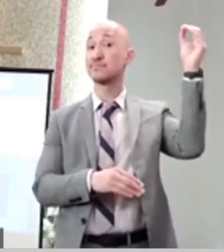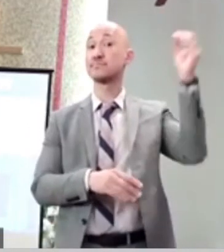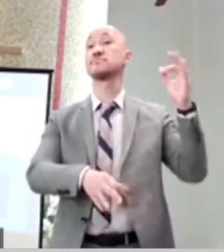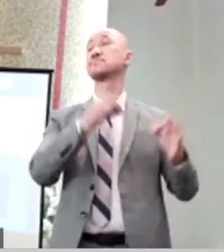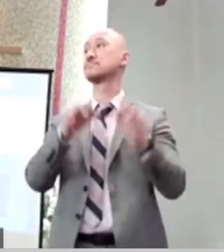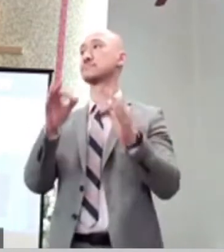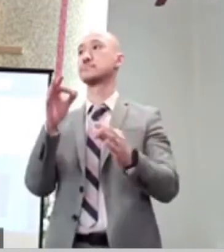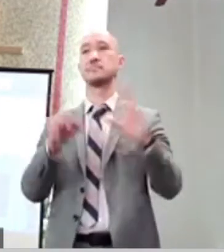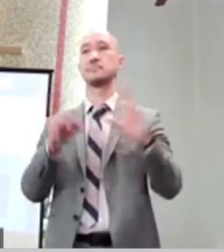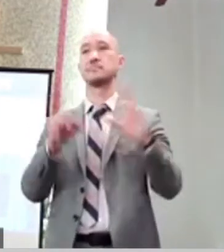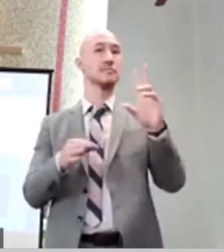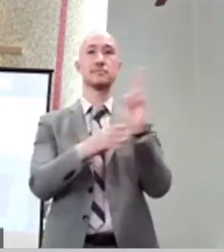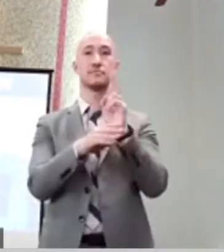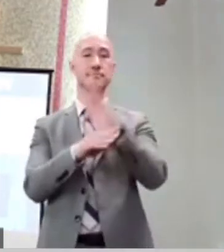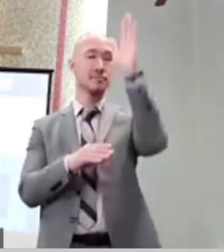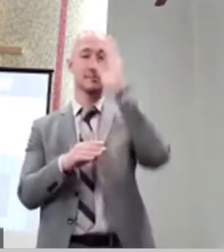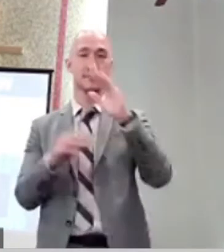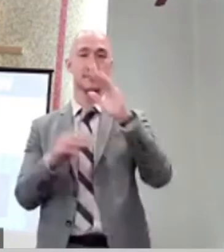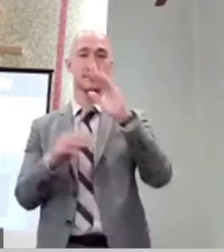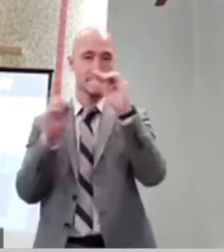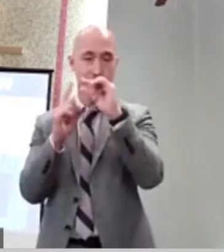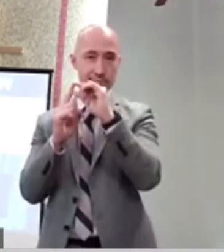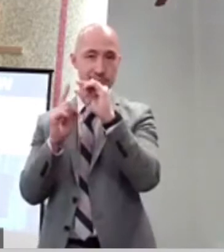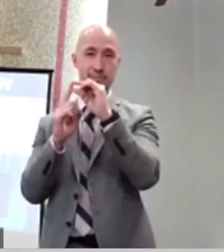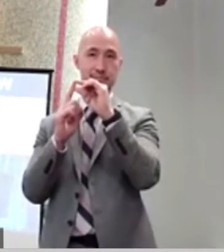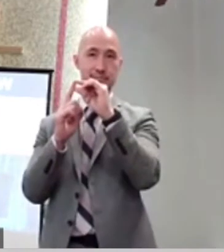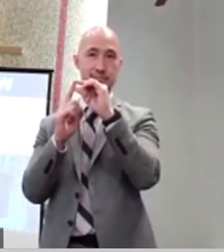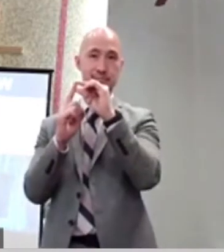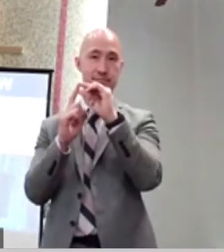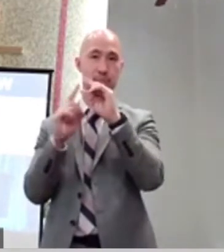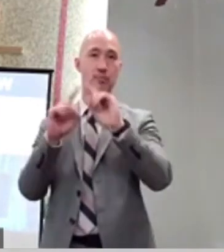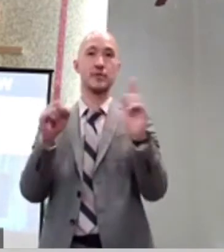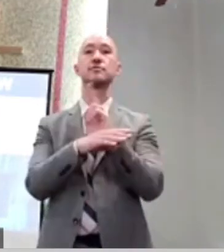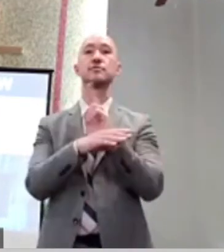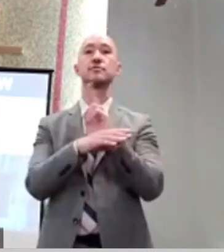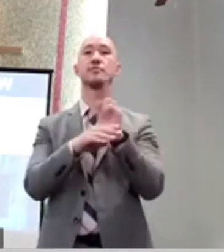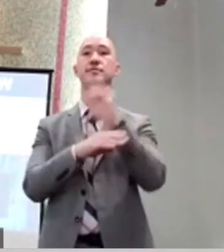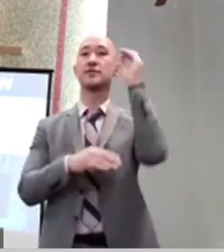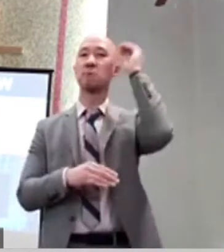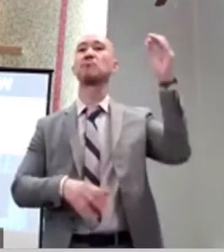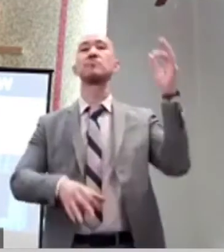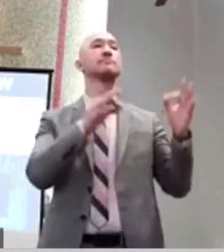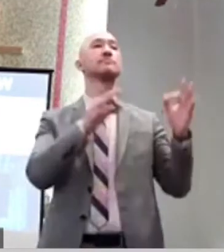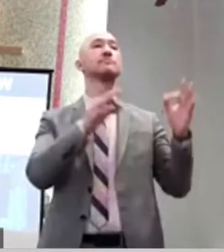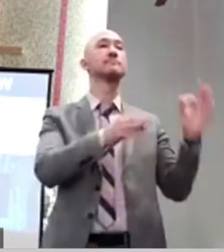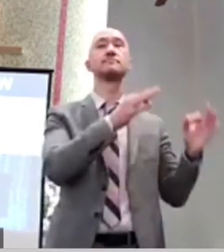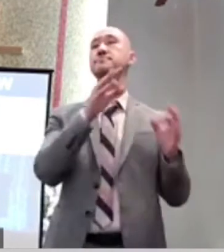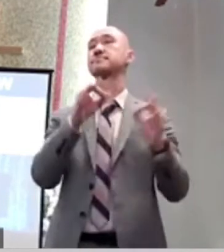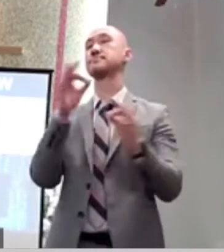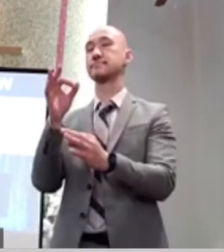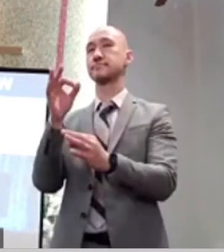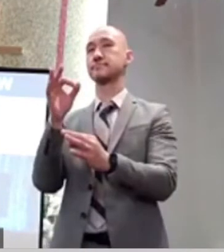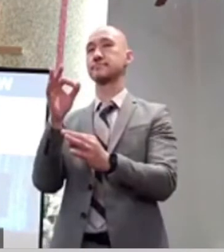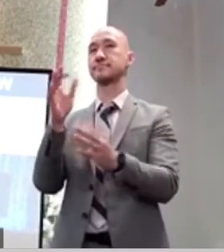what the law was saying. They weren't even using the law correctly, as Jesus was showing them